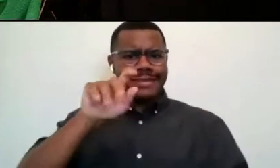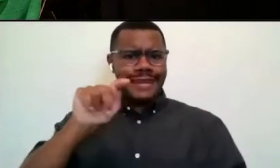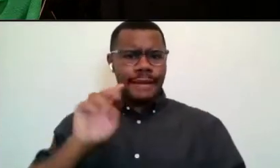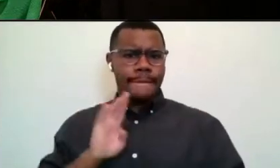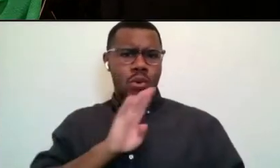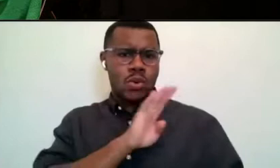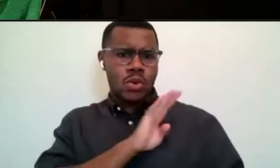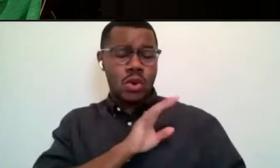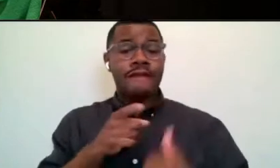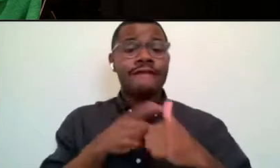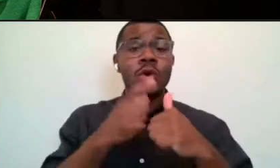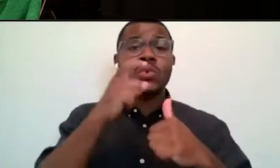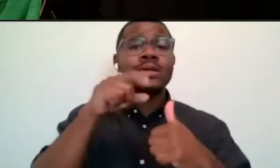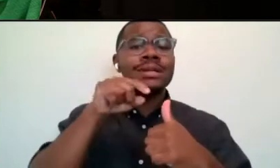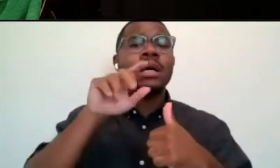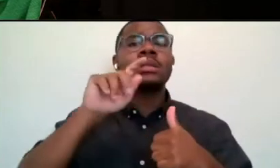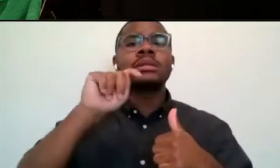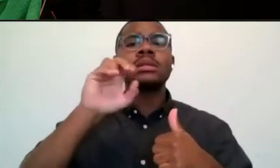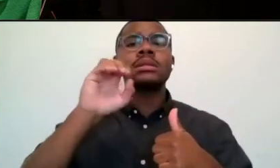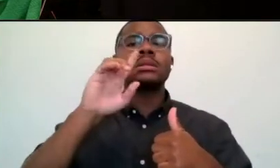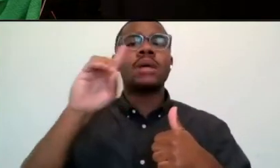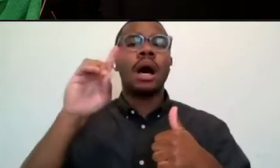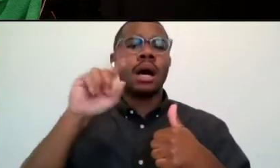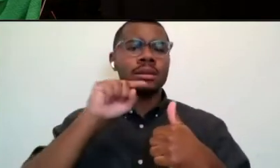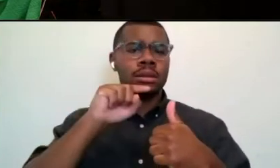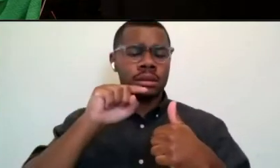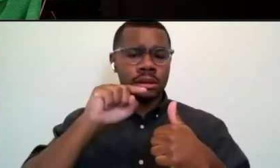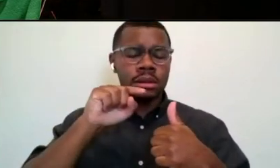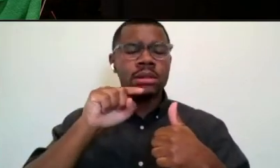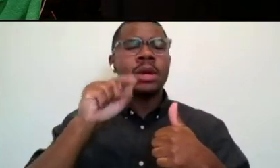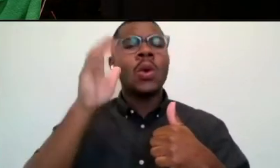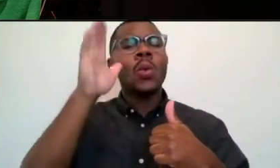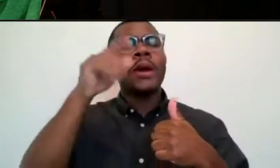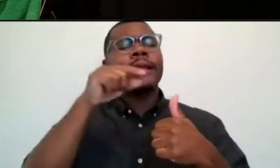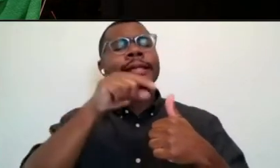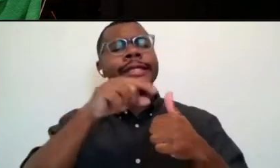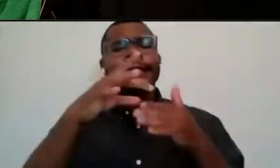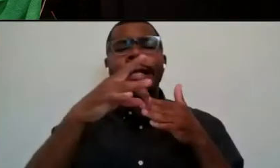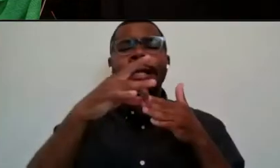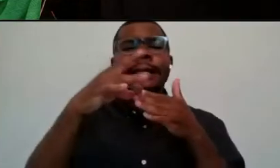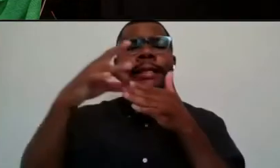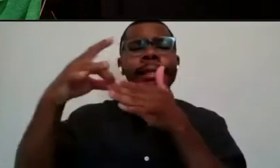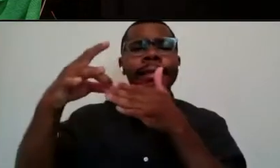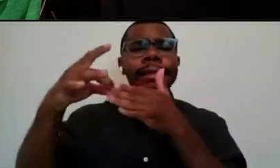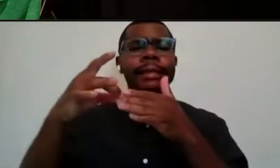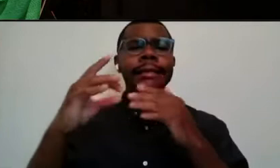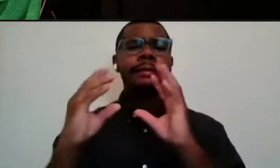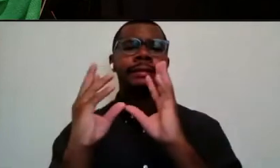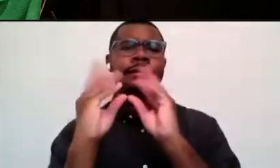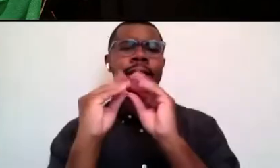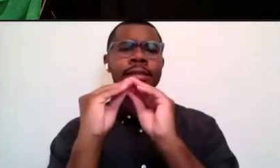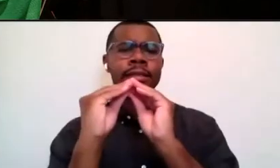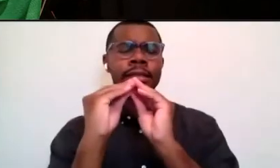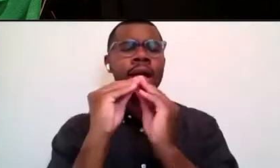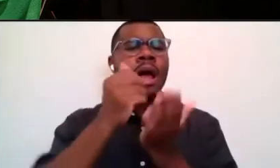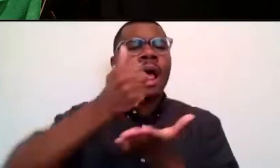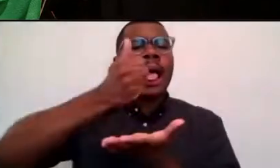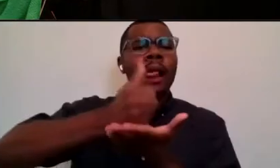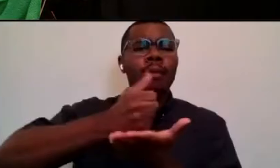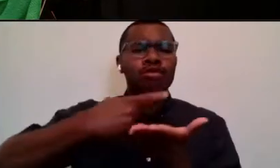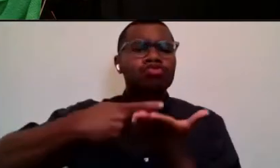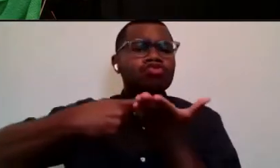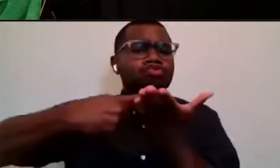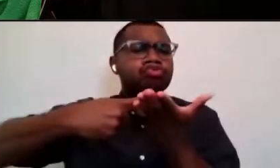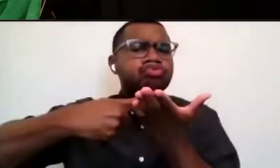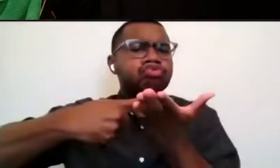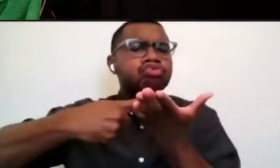London, who's going to take us into this session and also help to moderate some conversation at the end of it. And